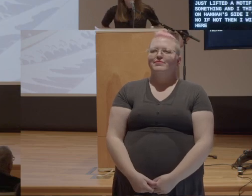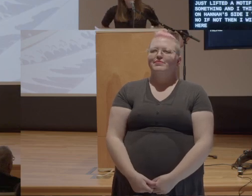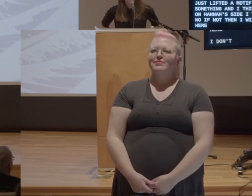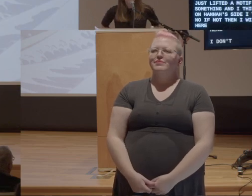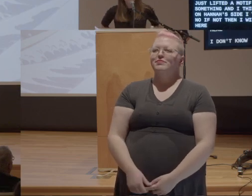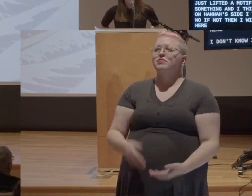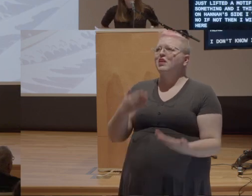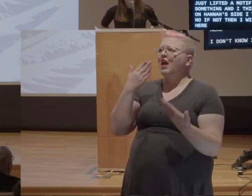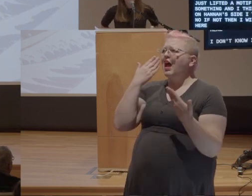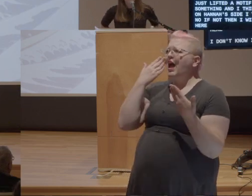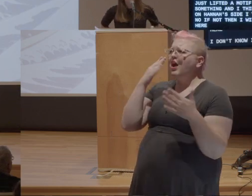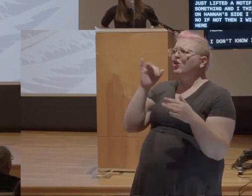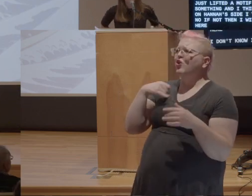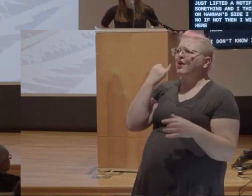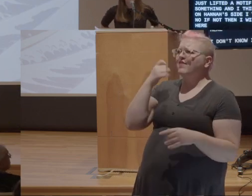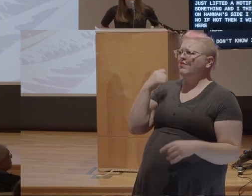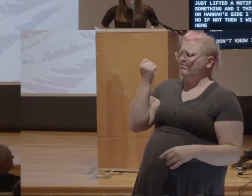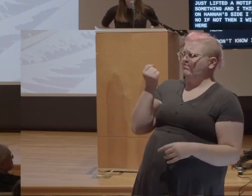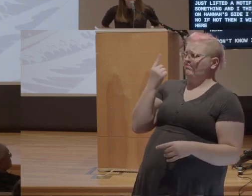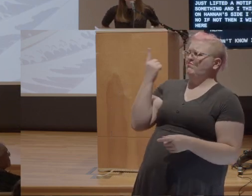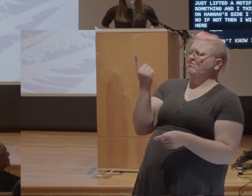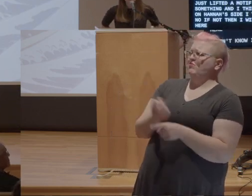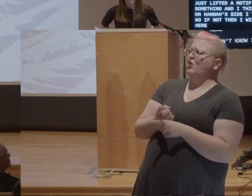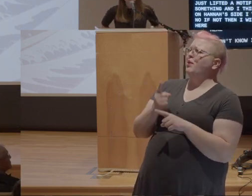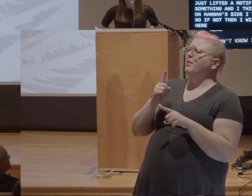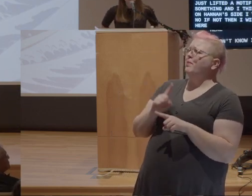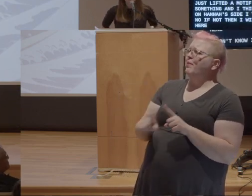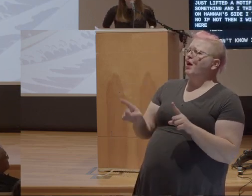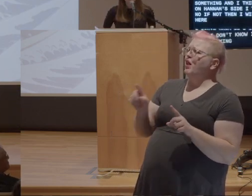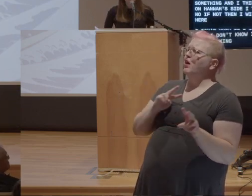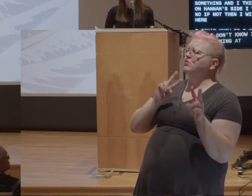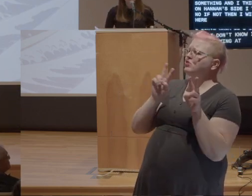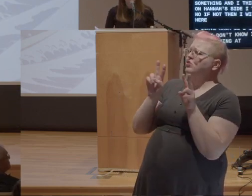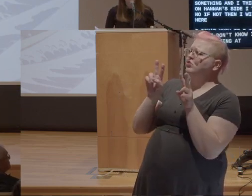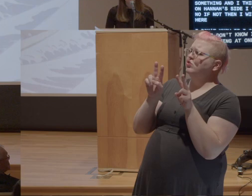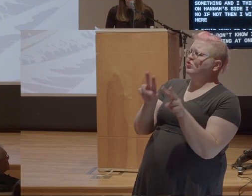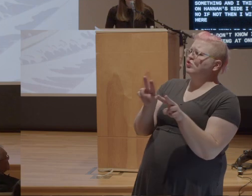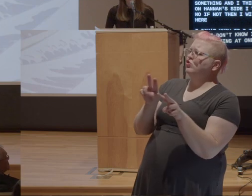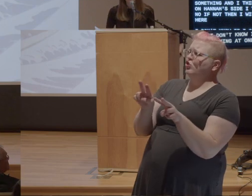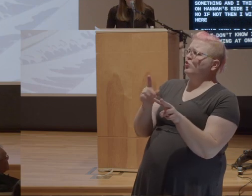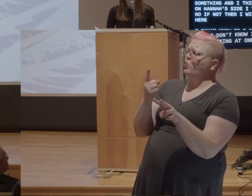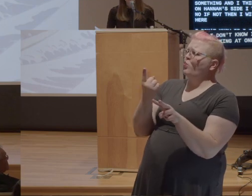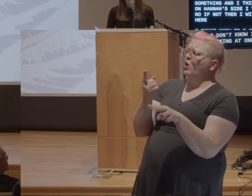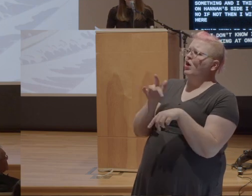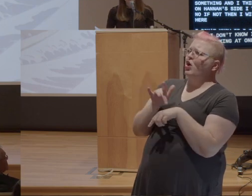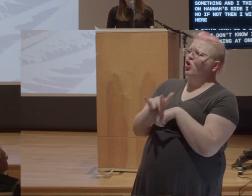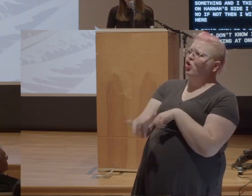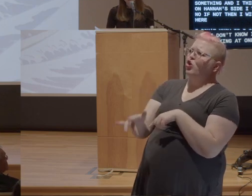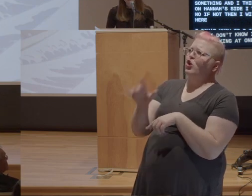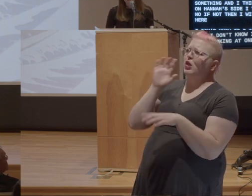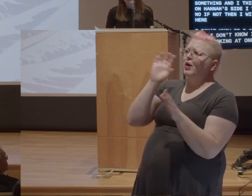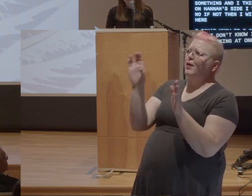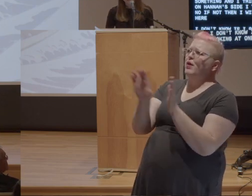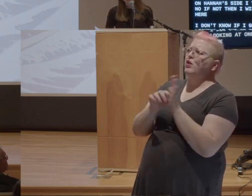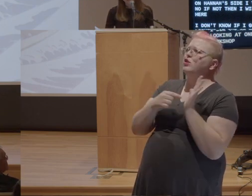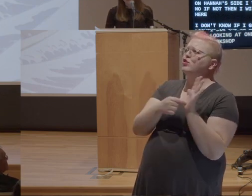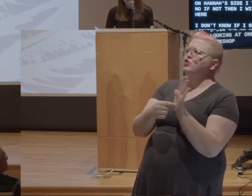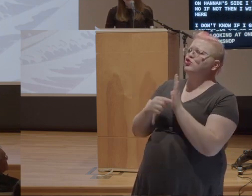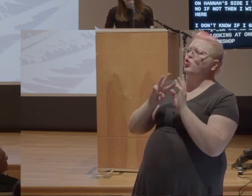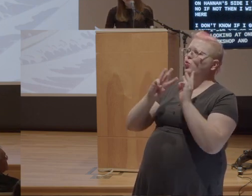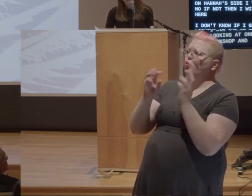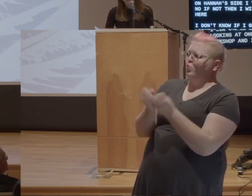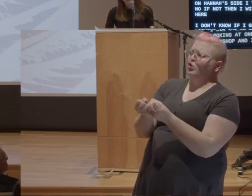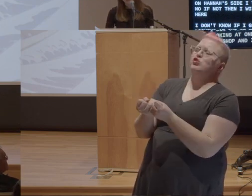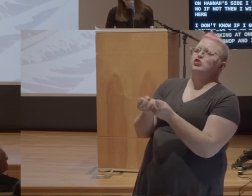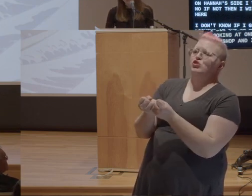I don't know if I got this right, but I was looking at one of the early pictures that showed a workshop, and